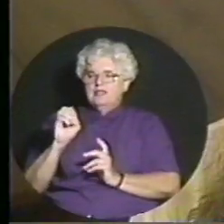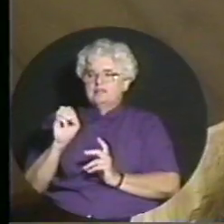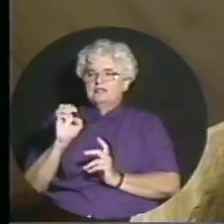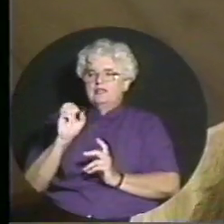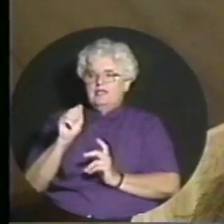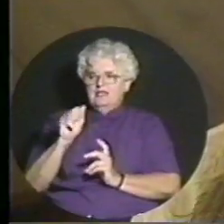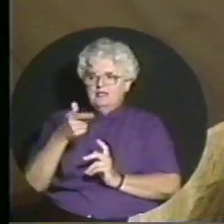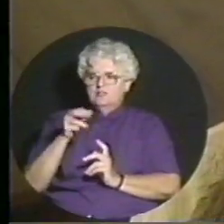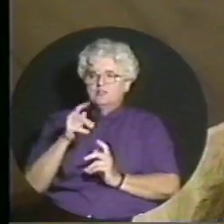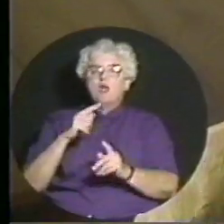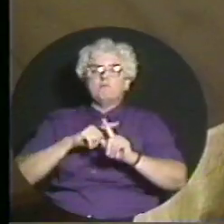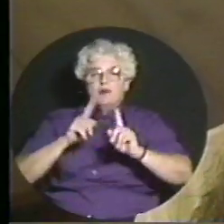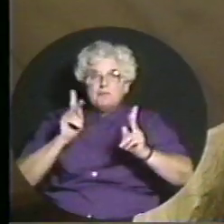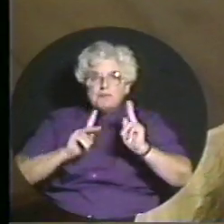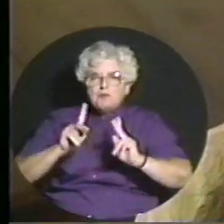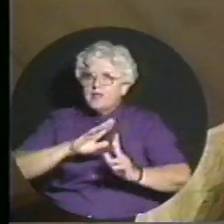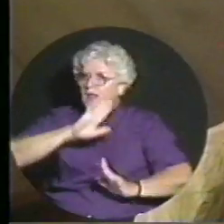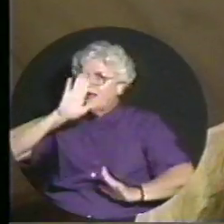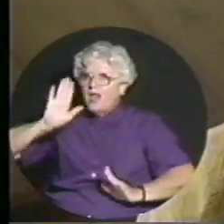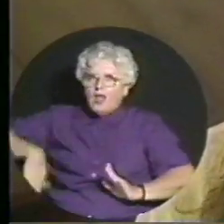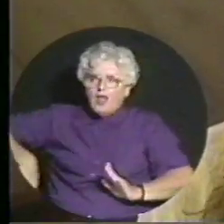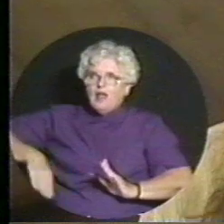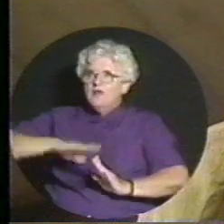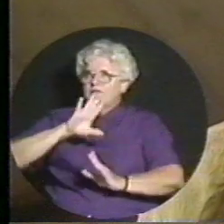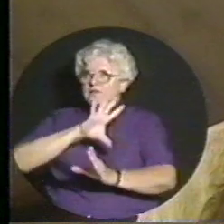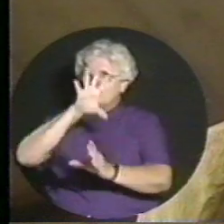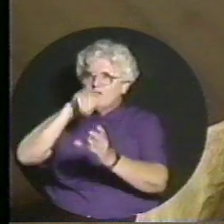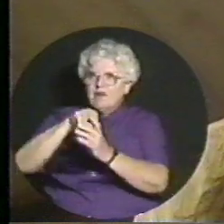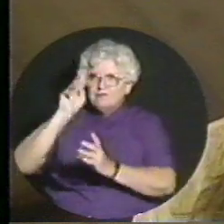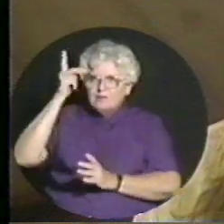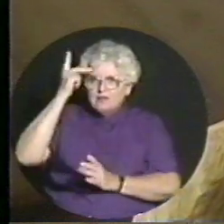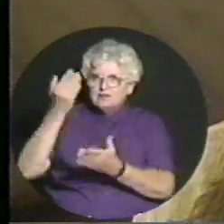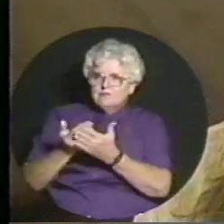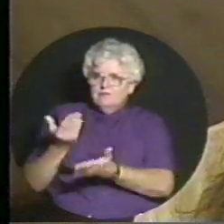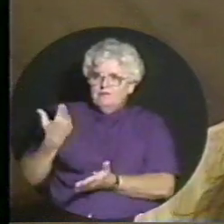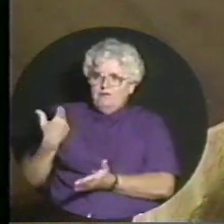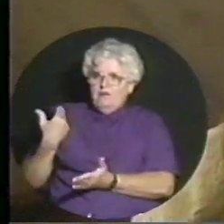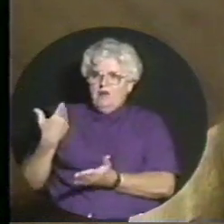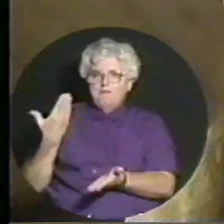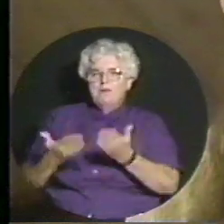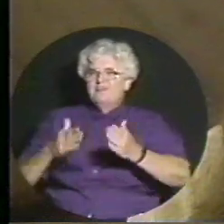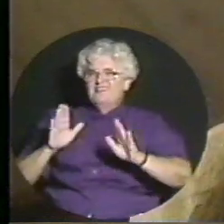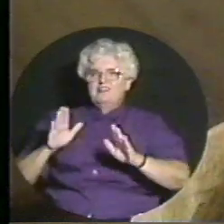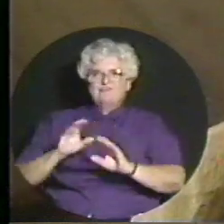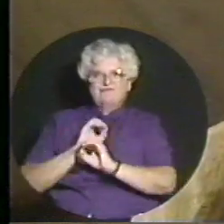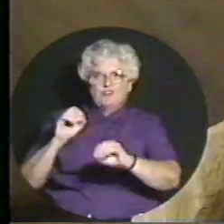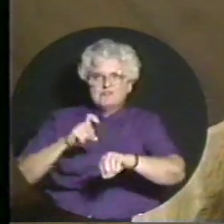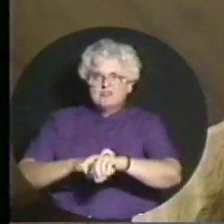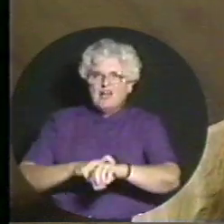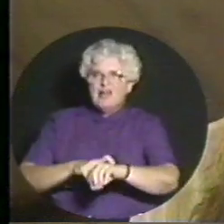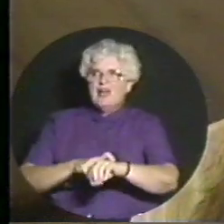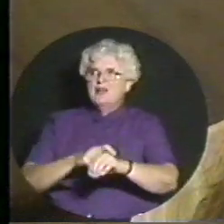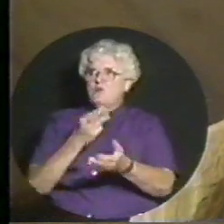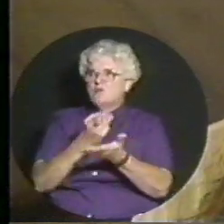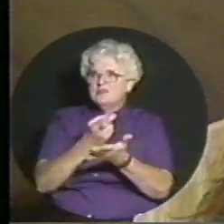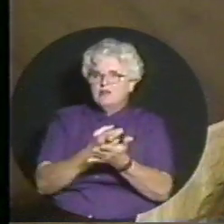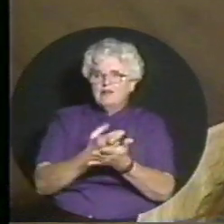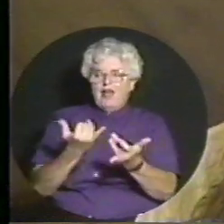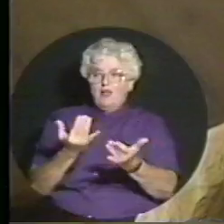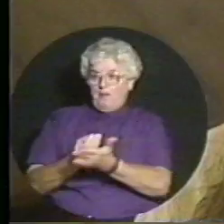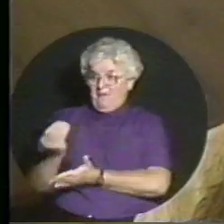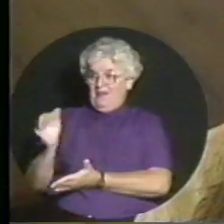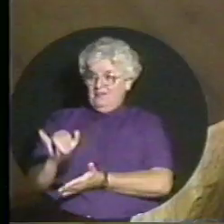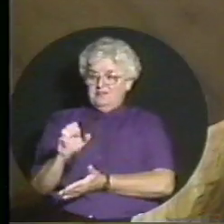people who have never gotten involved in politics before. Maybe they haven't had the time or the resources, and they're buying